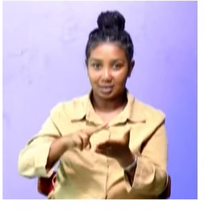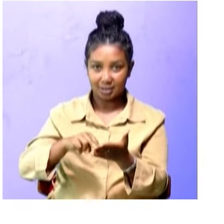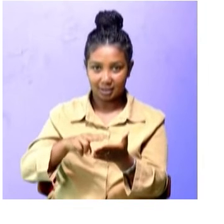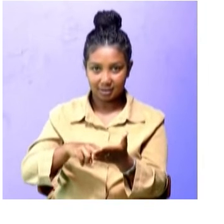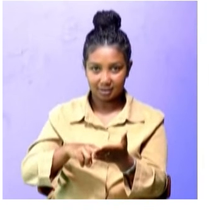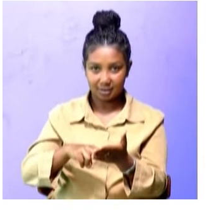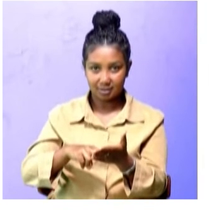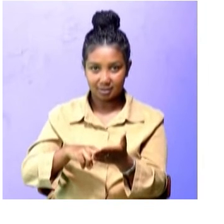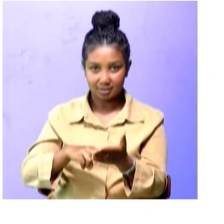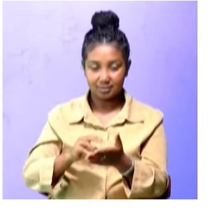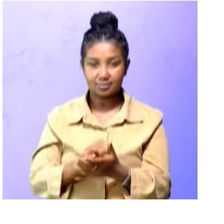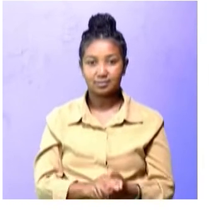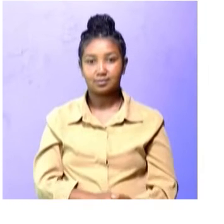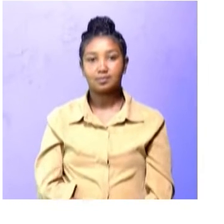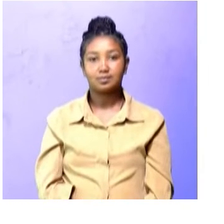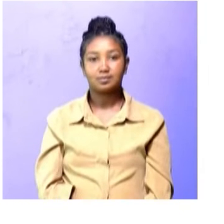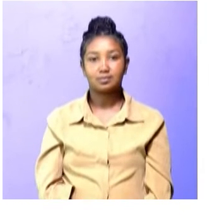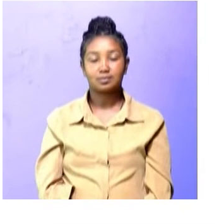reading